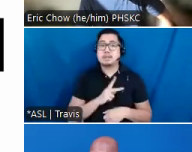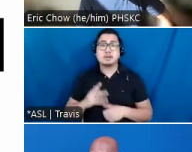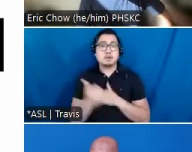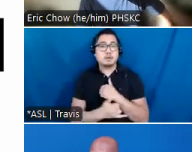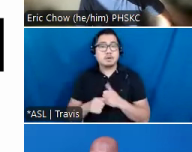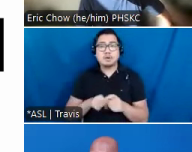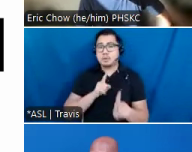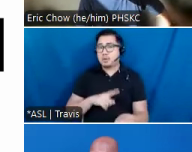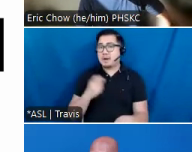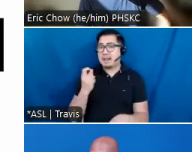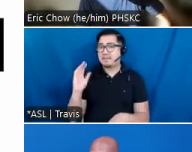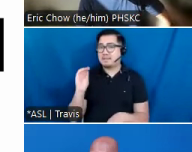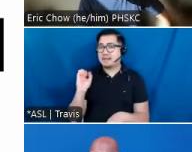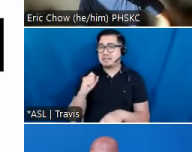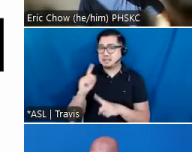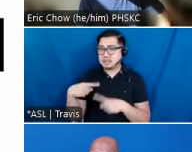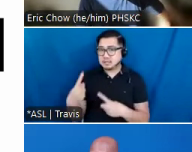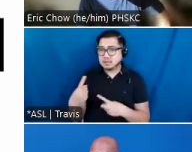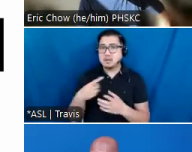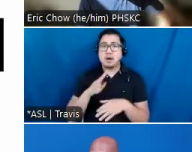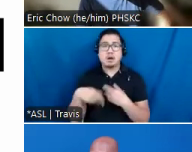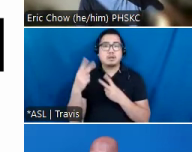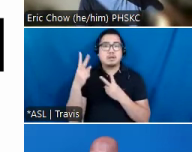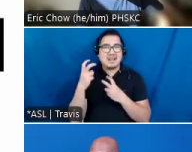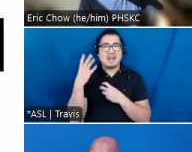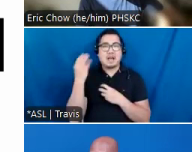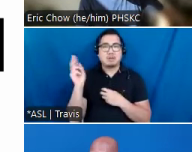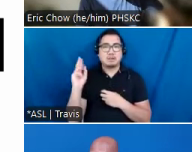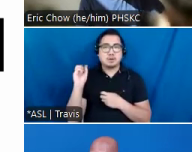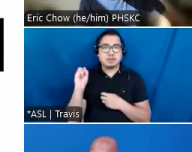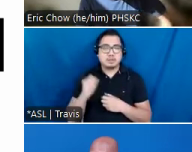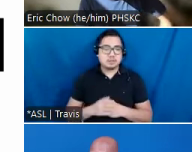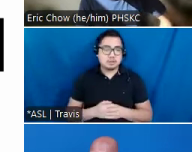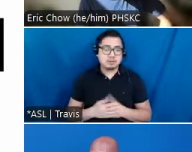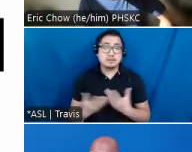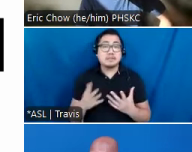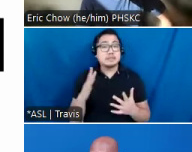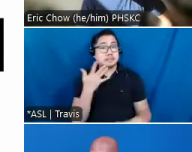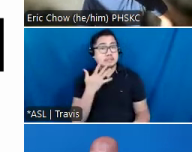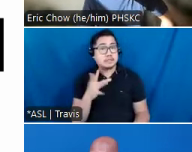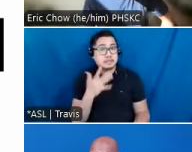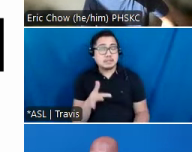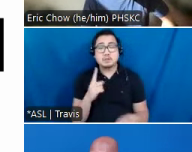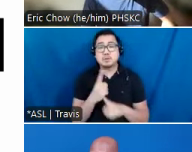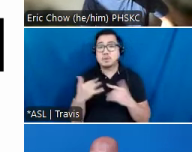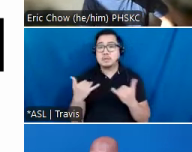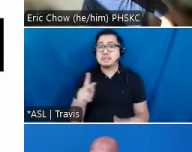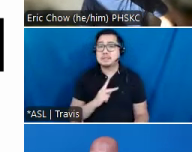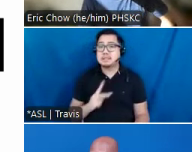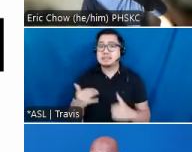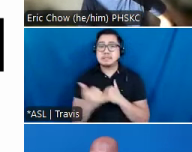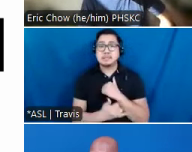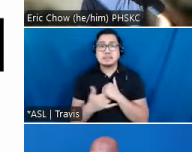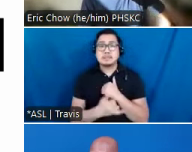11 cases so far, and all of these have been acquired outside of the United States. Fortunately for us, at least right now, King County, Washington